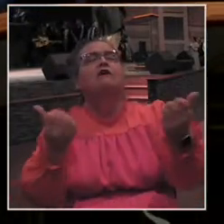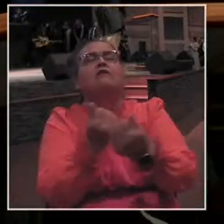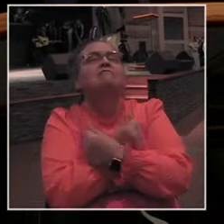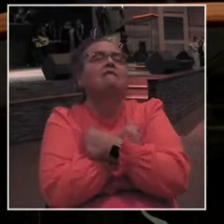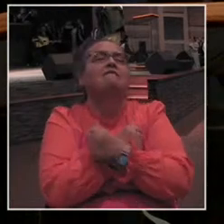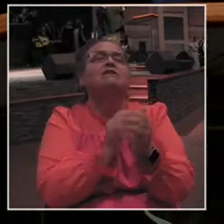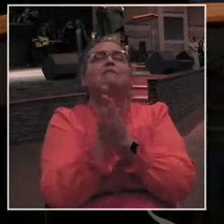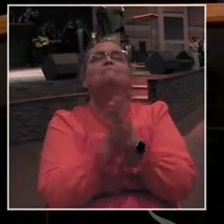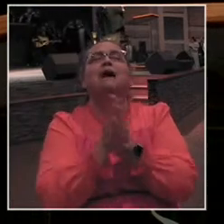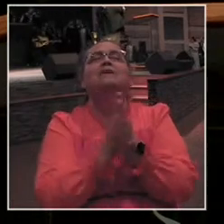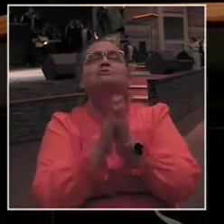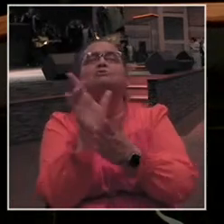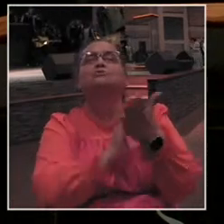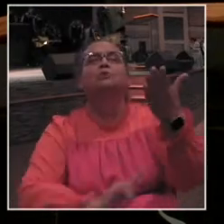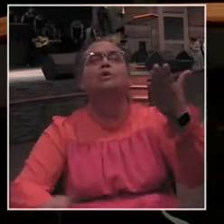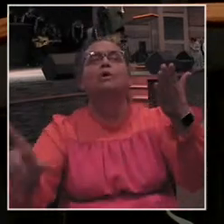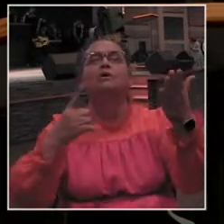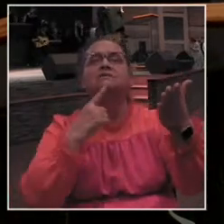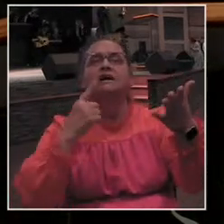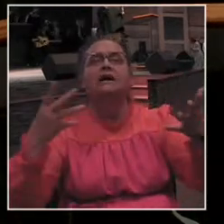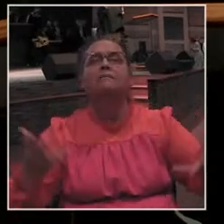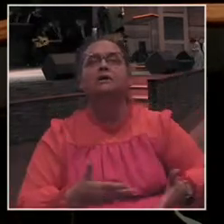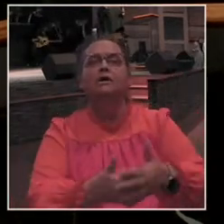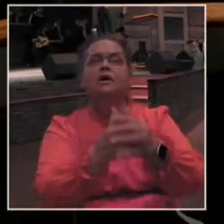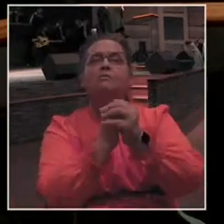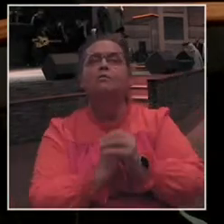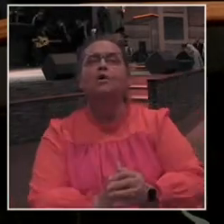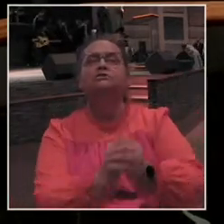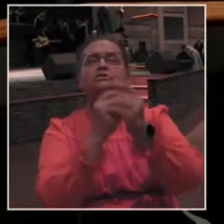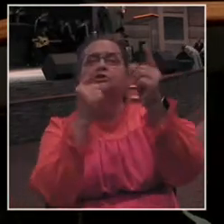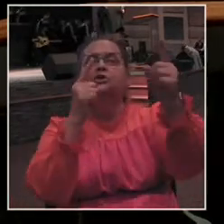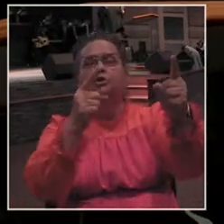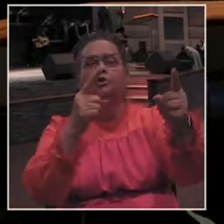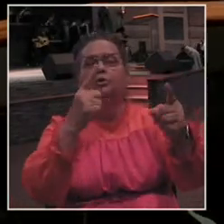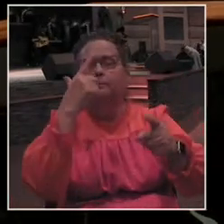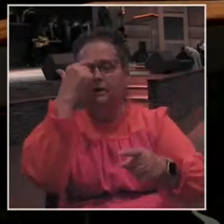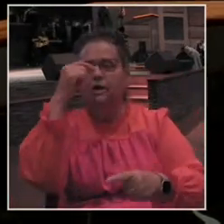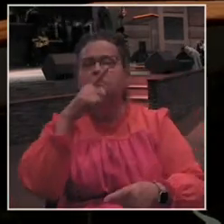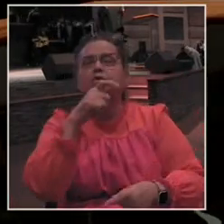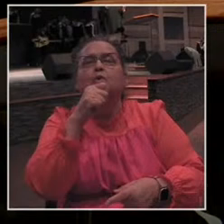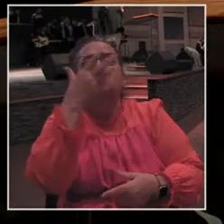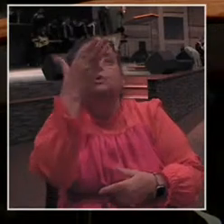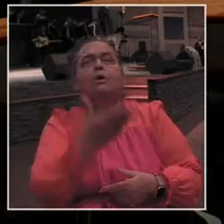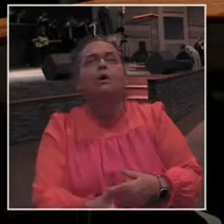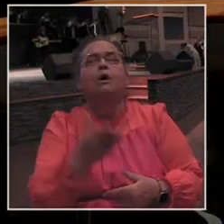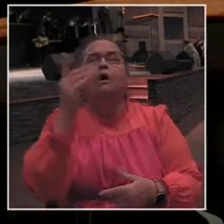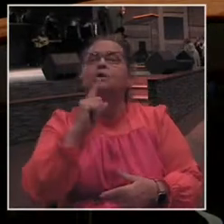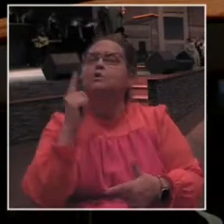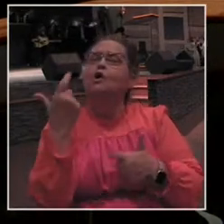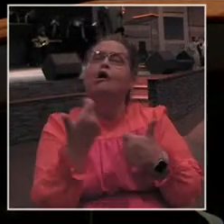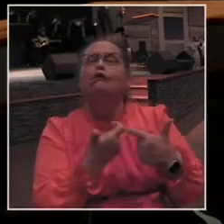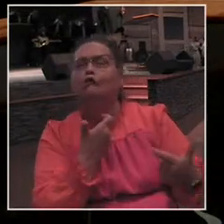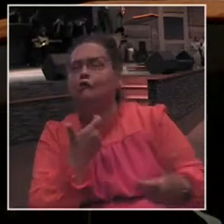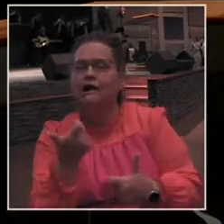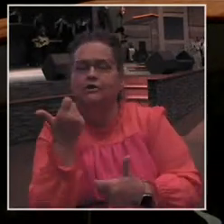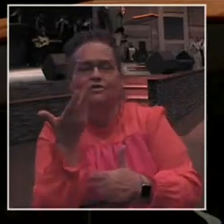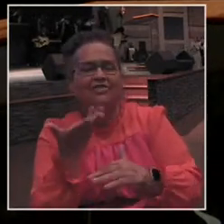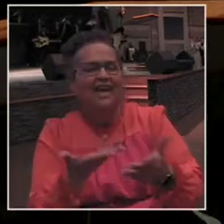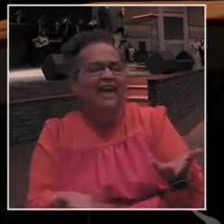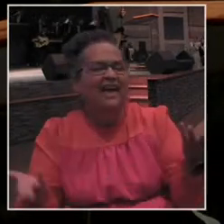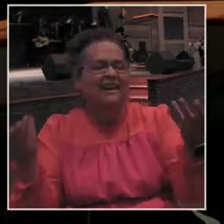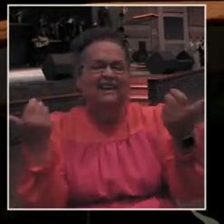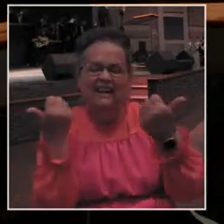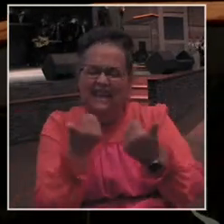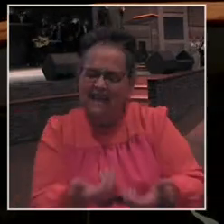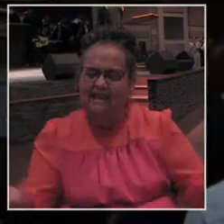him, Lord, I am here. I am worshiping you because of who you are. Lord, you are greater than anything that I'm facing